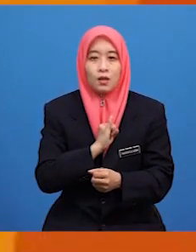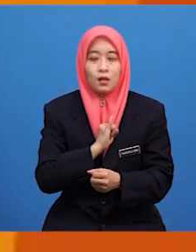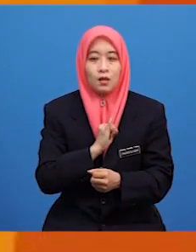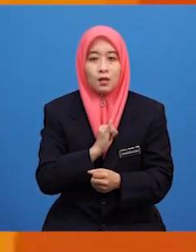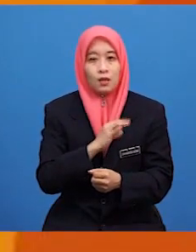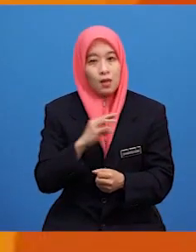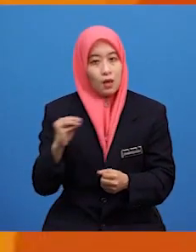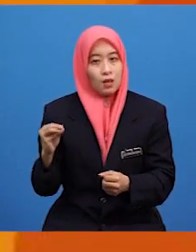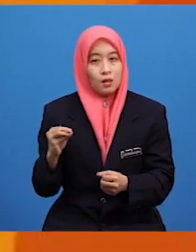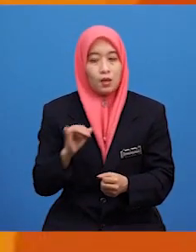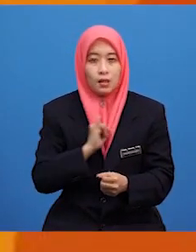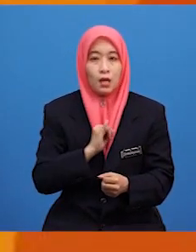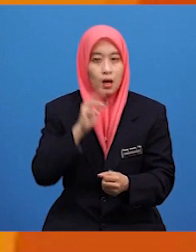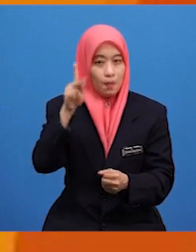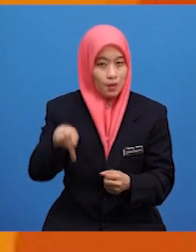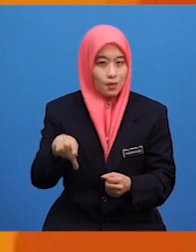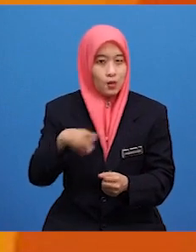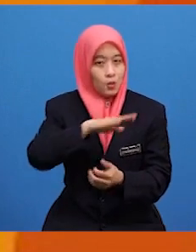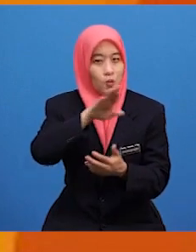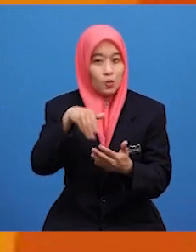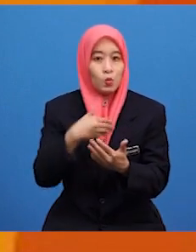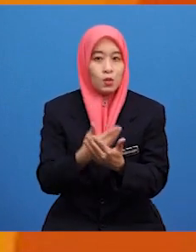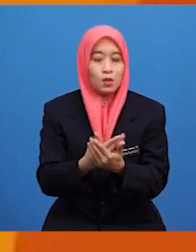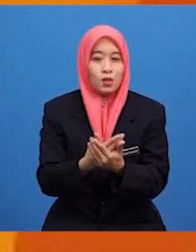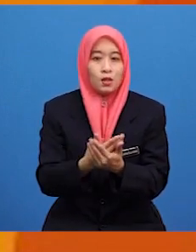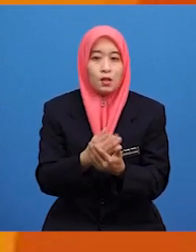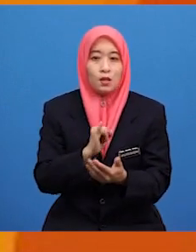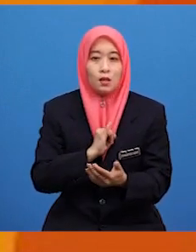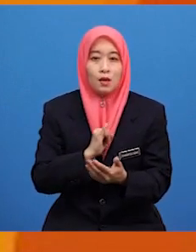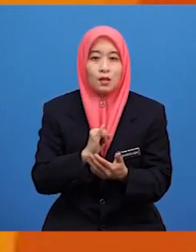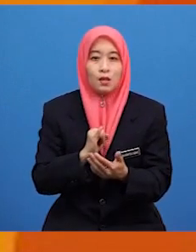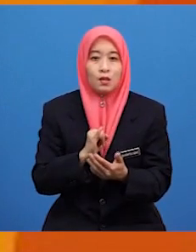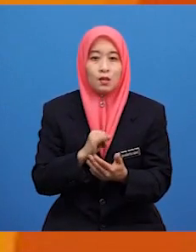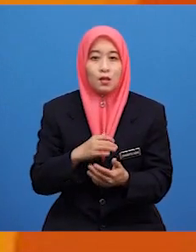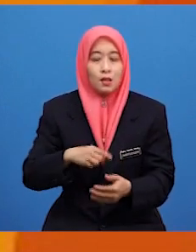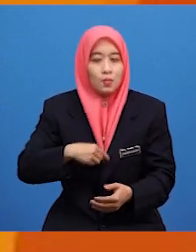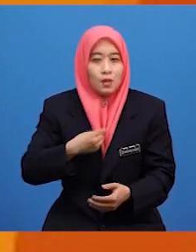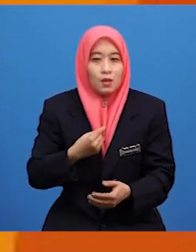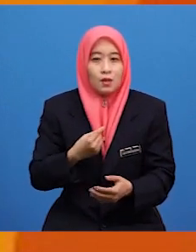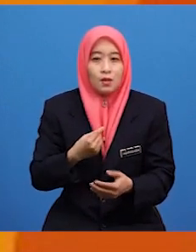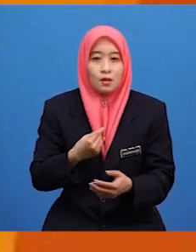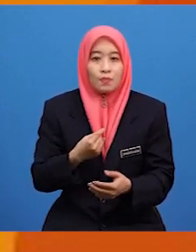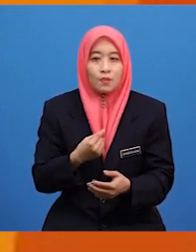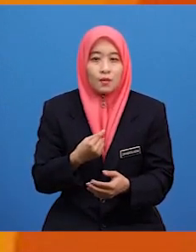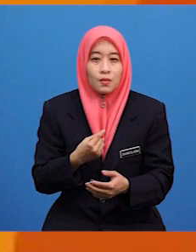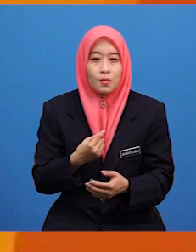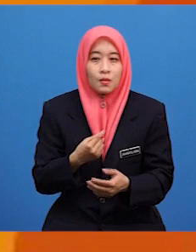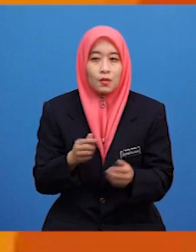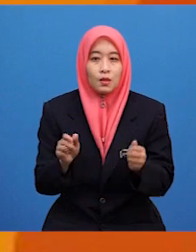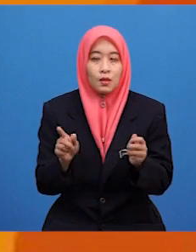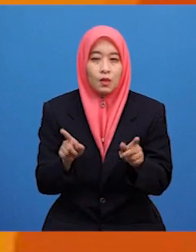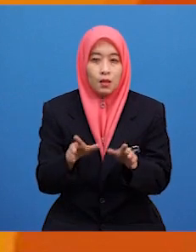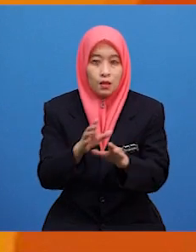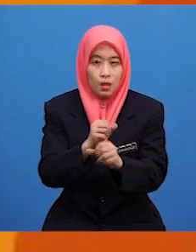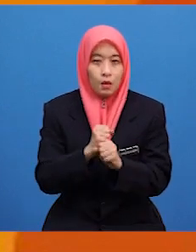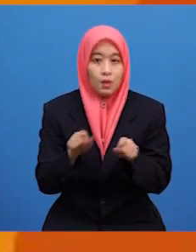are. Also, I had a great time learning about different pets, especially because